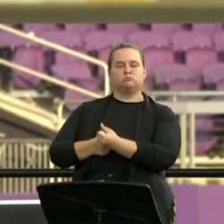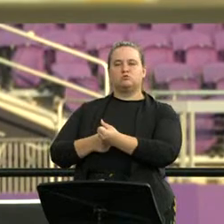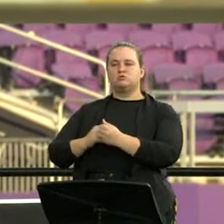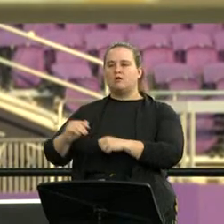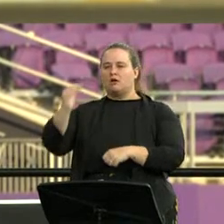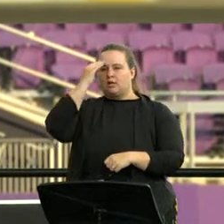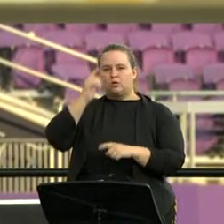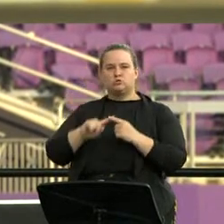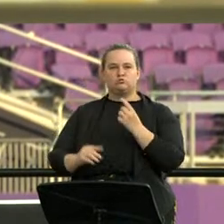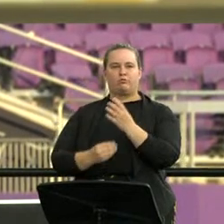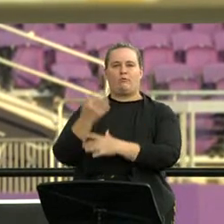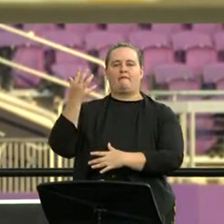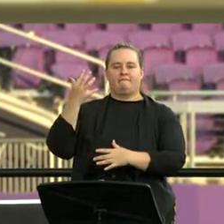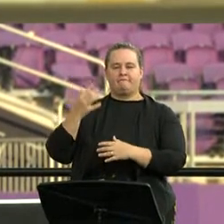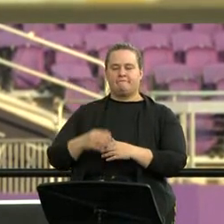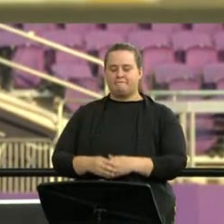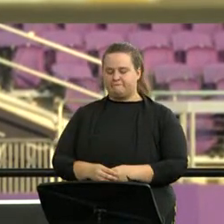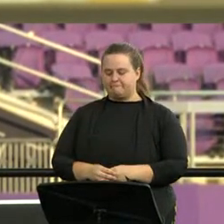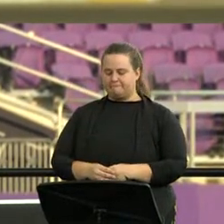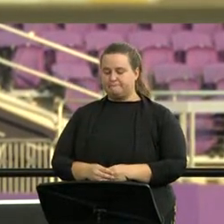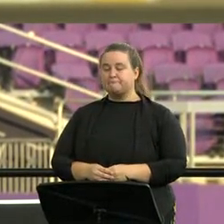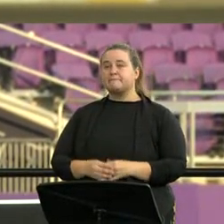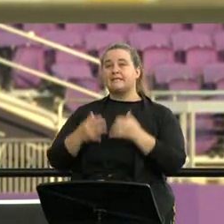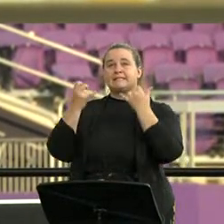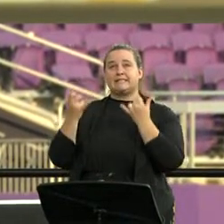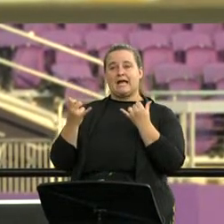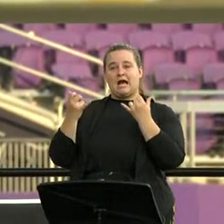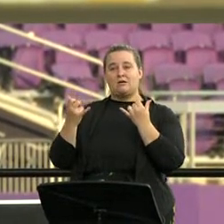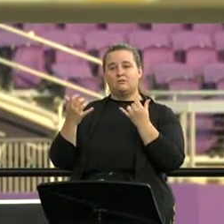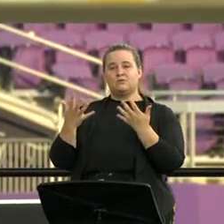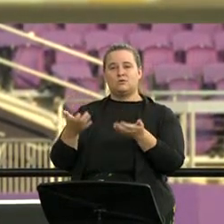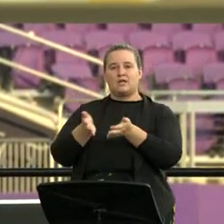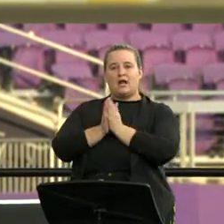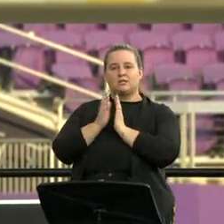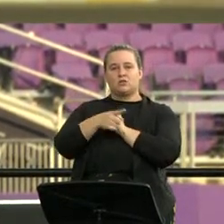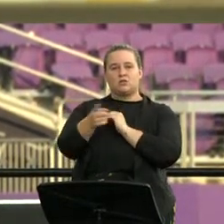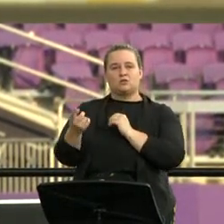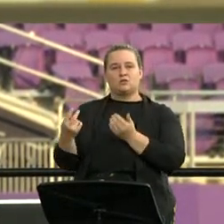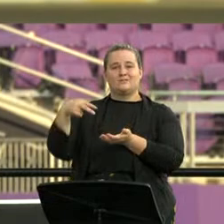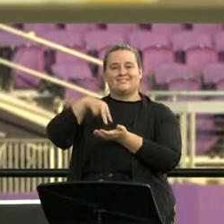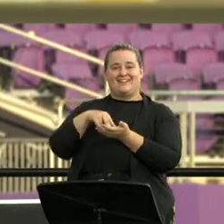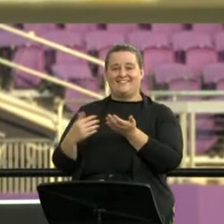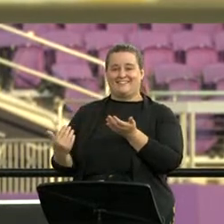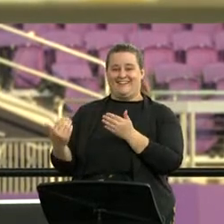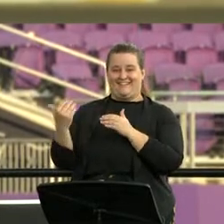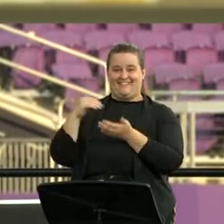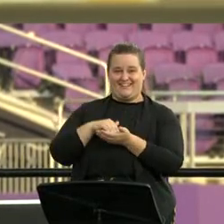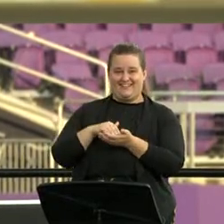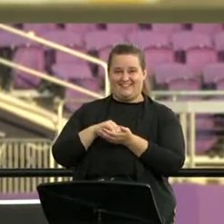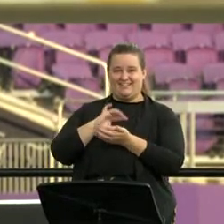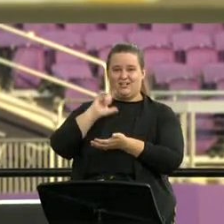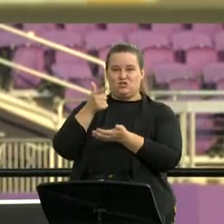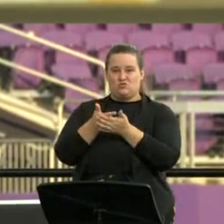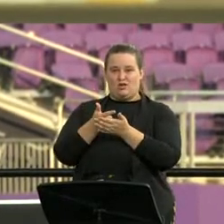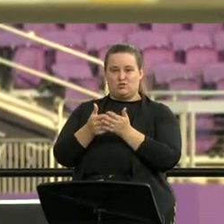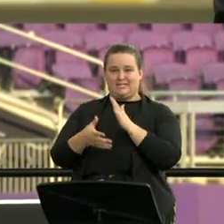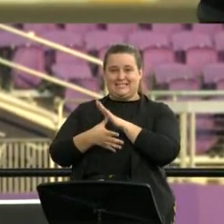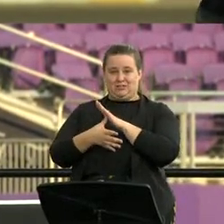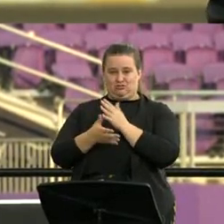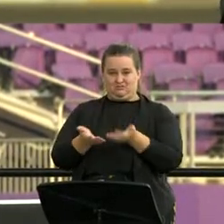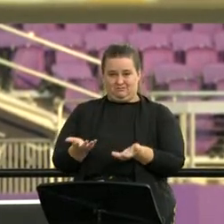knowledge to thrive. At this time, I'd like to ask you all to stand again, graduating seniors.